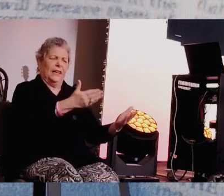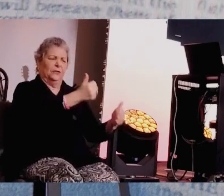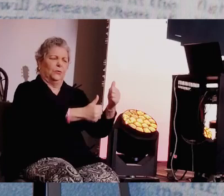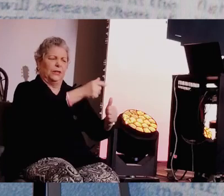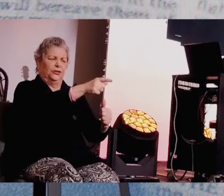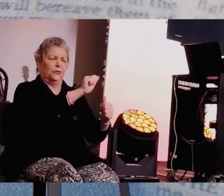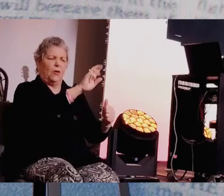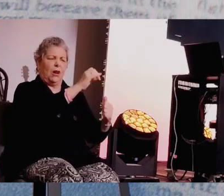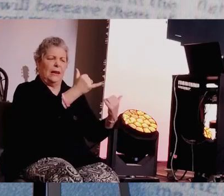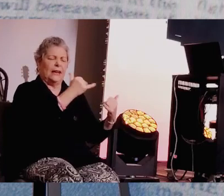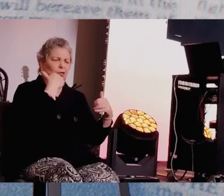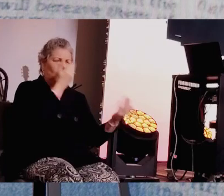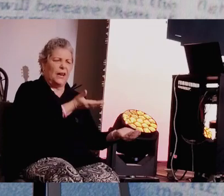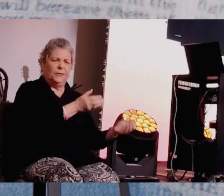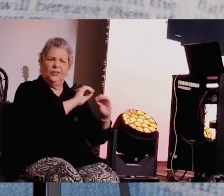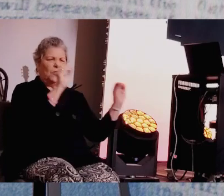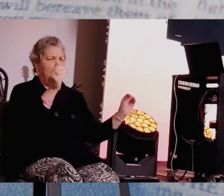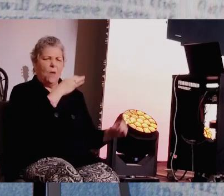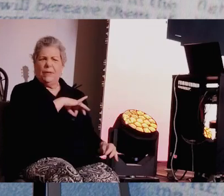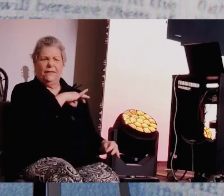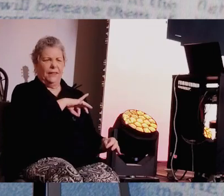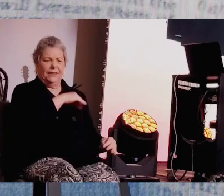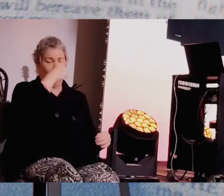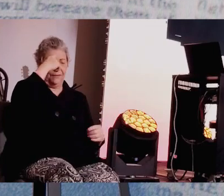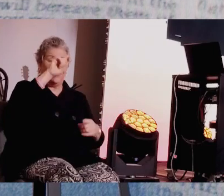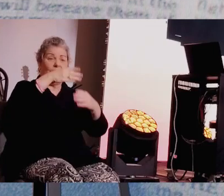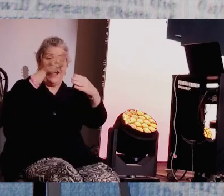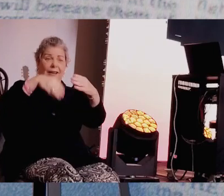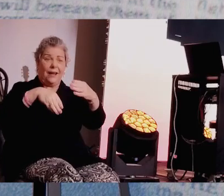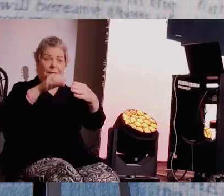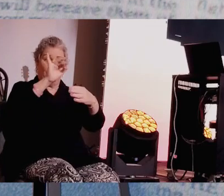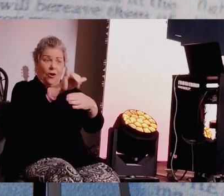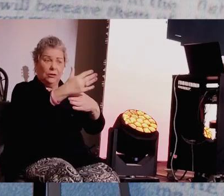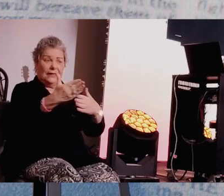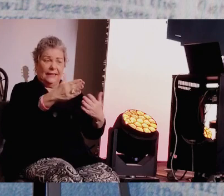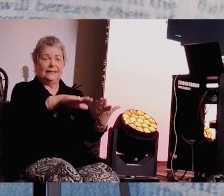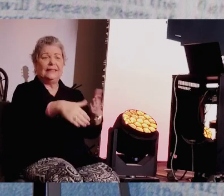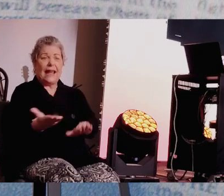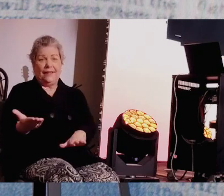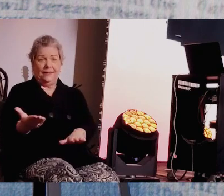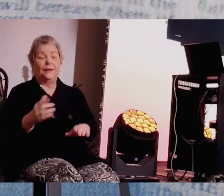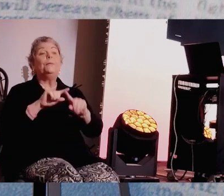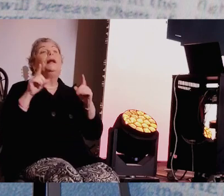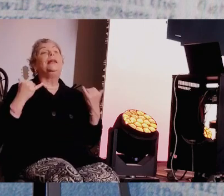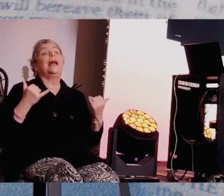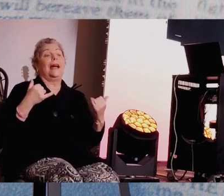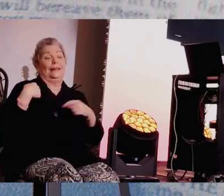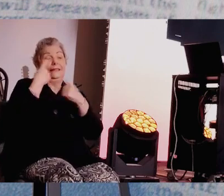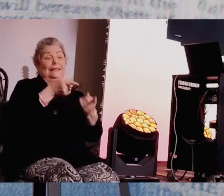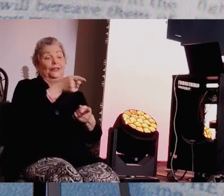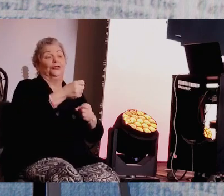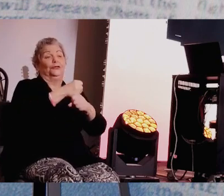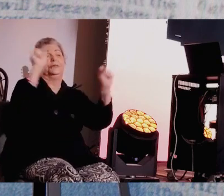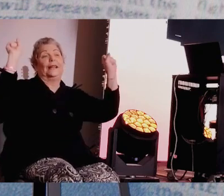are now ashamed? None. For the outcome of those things is death. But now, since you have been set